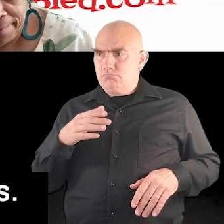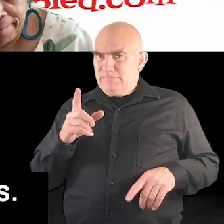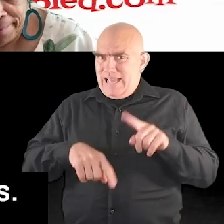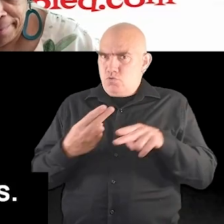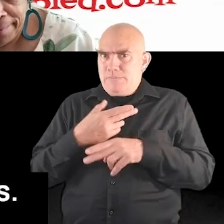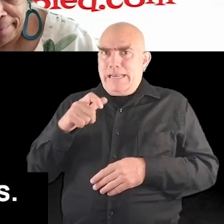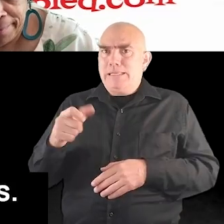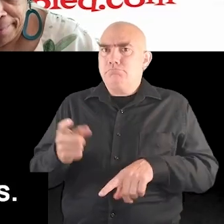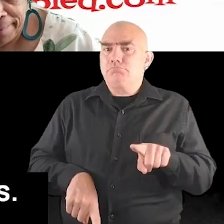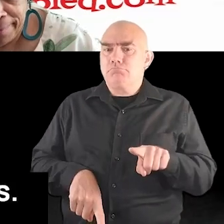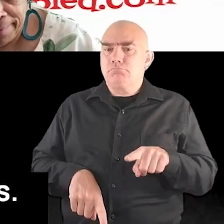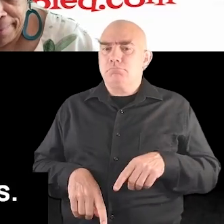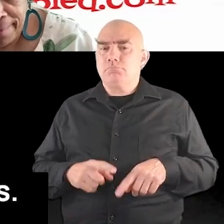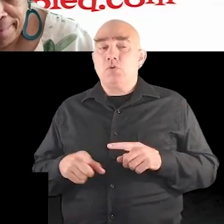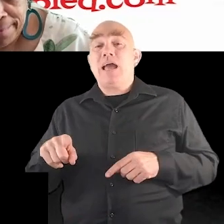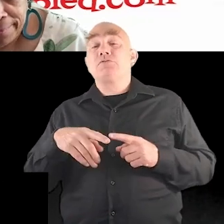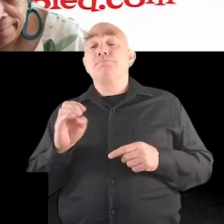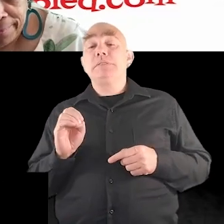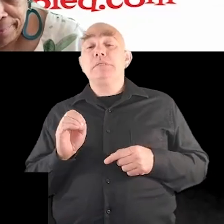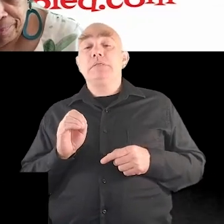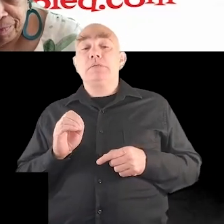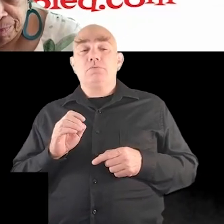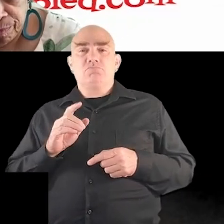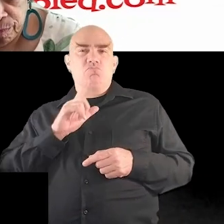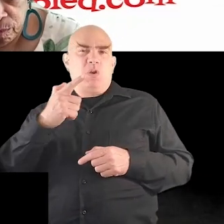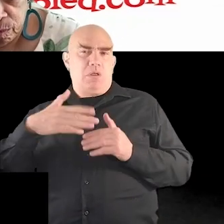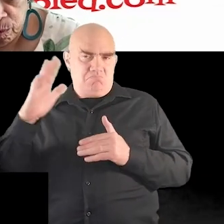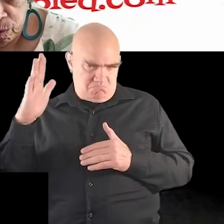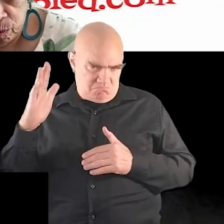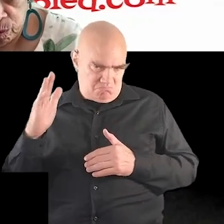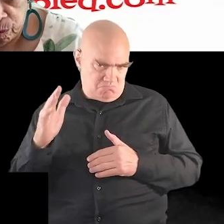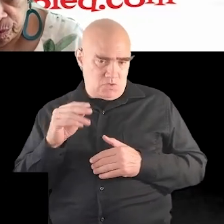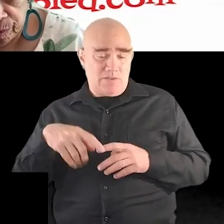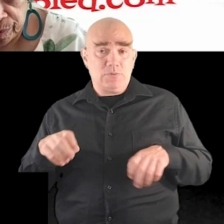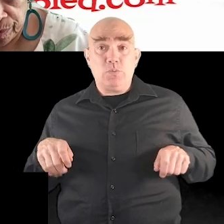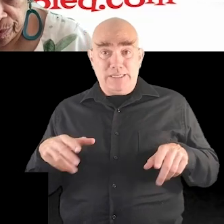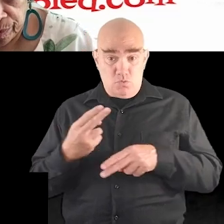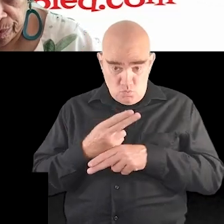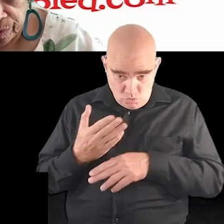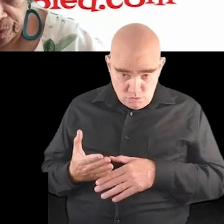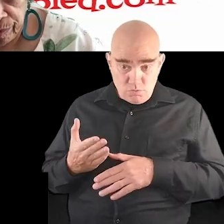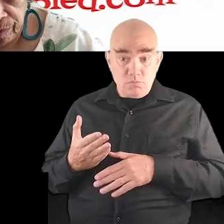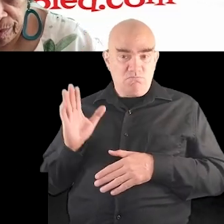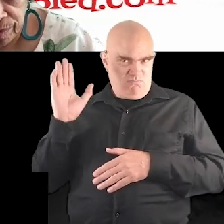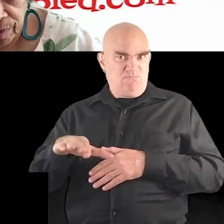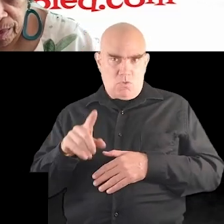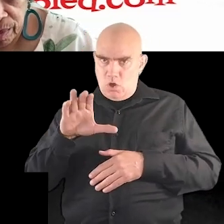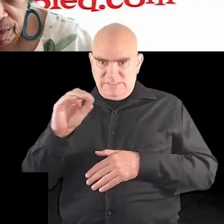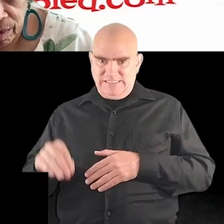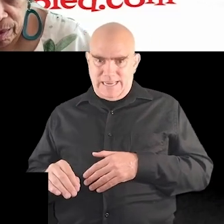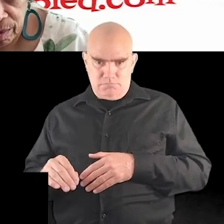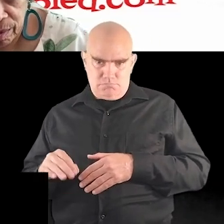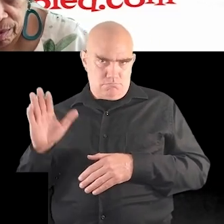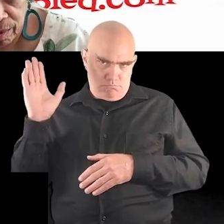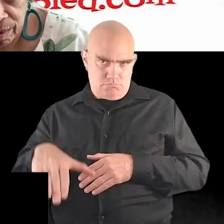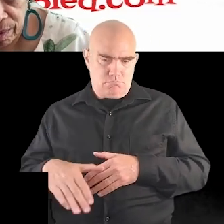mine. I don't have use of my legs. But you have to be 21 years of age, and you have to be a wheelchair